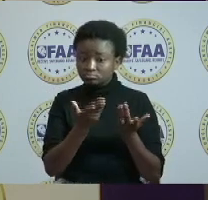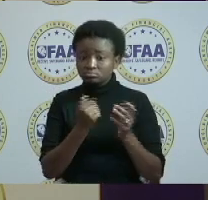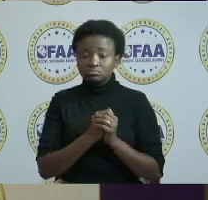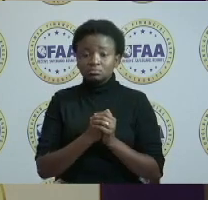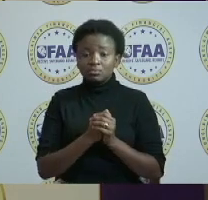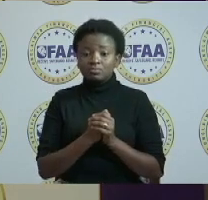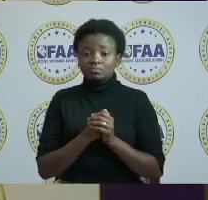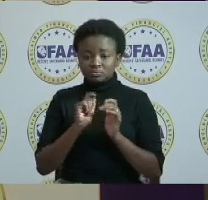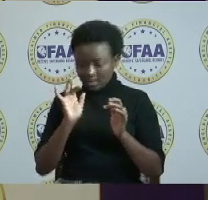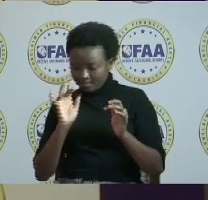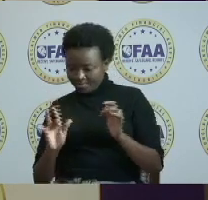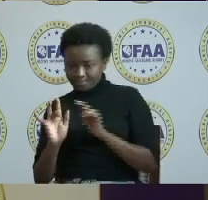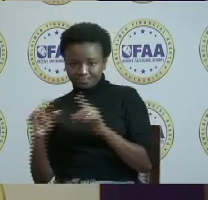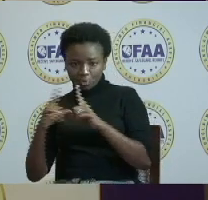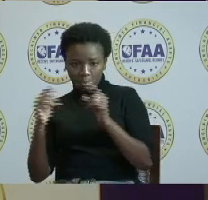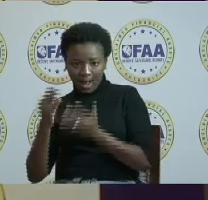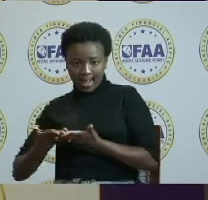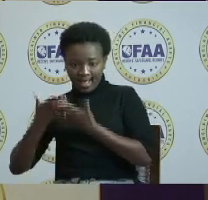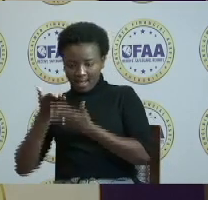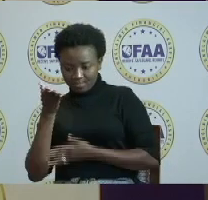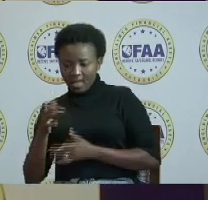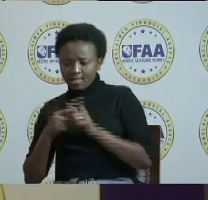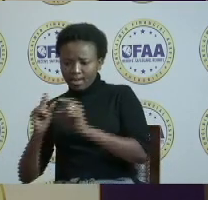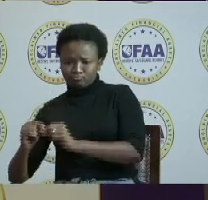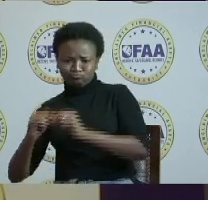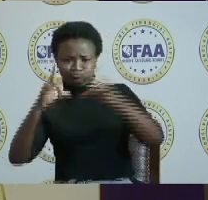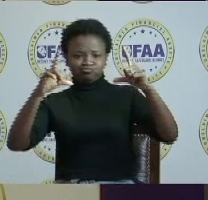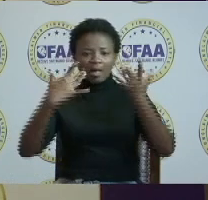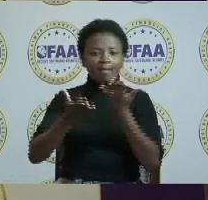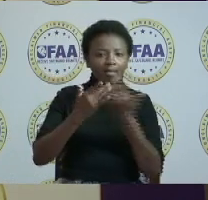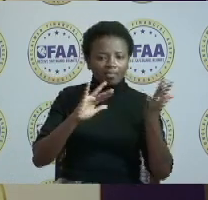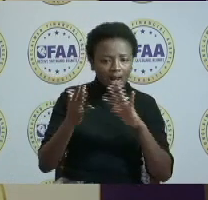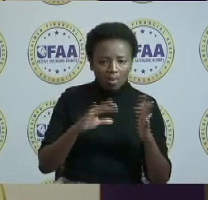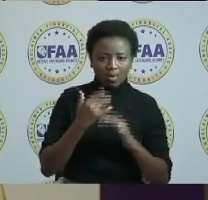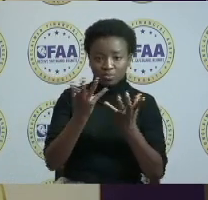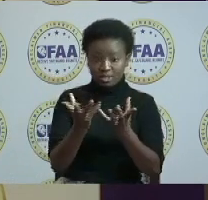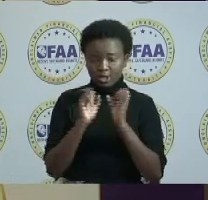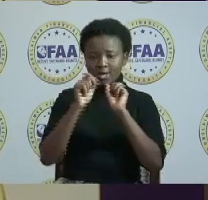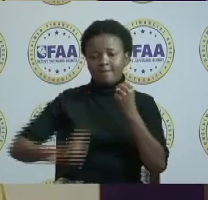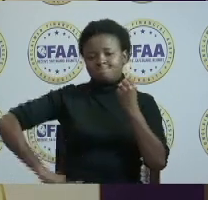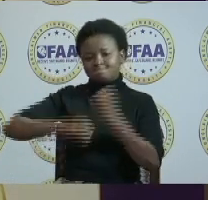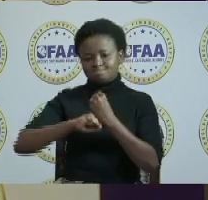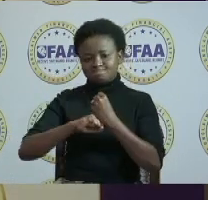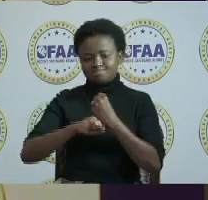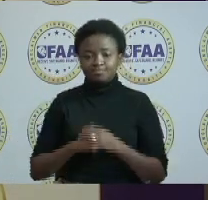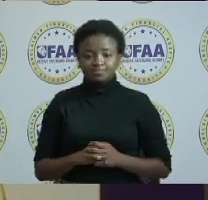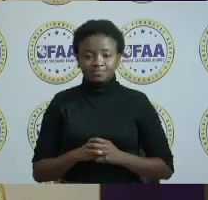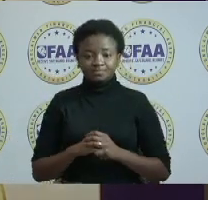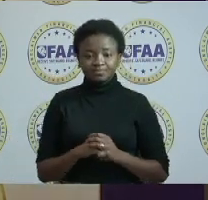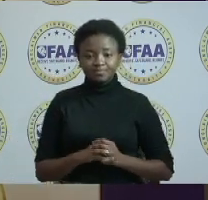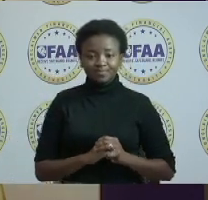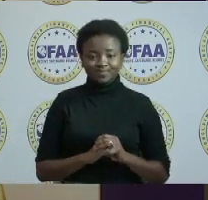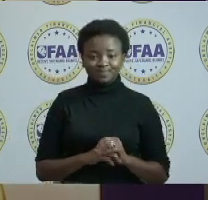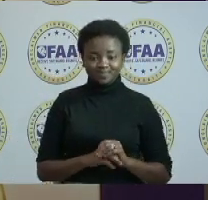go to the Help tab on your platform to be able to get any help you might be requiring at this time to access any part of